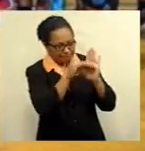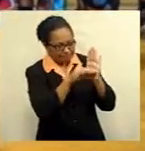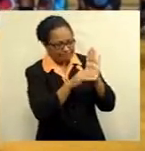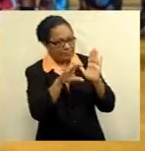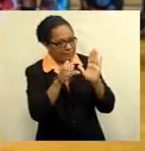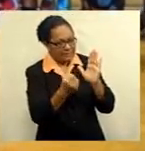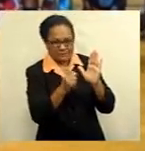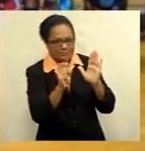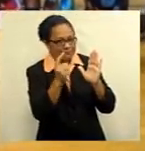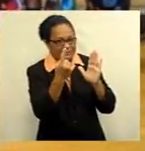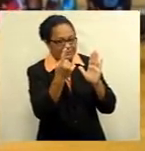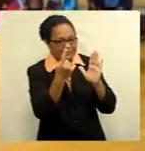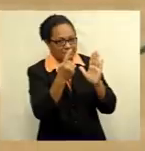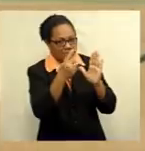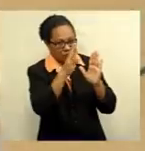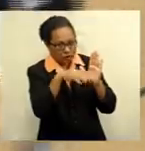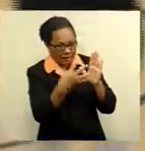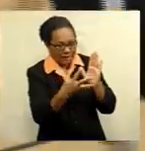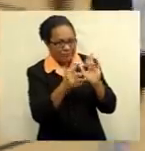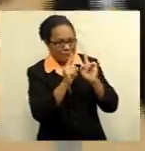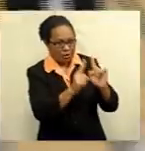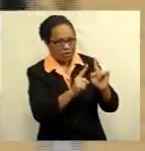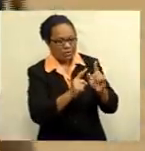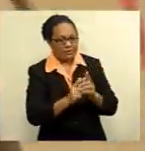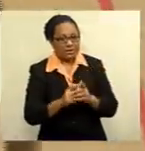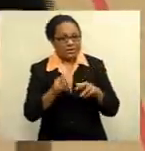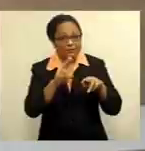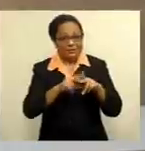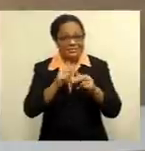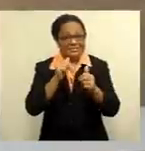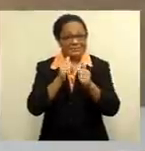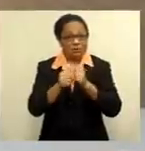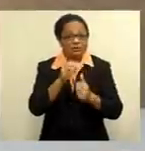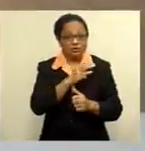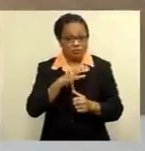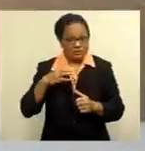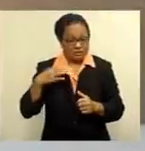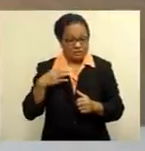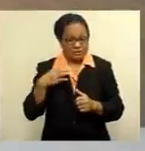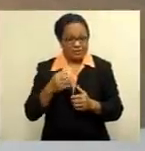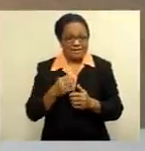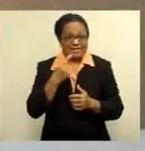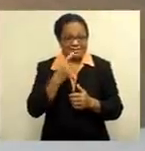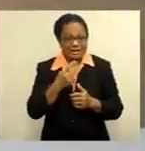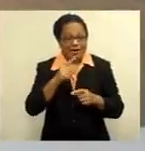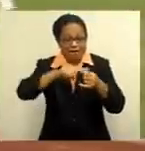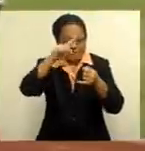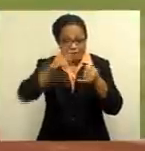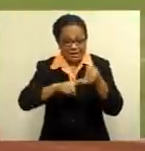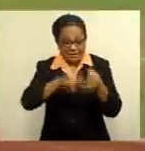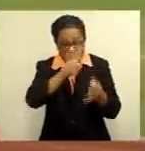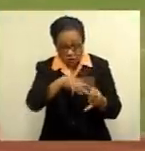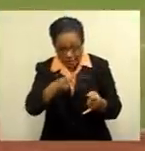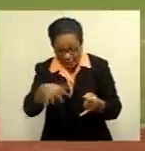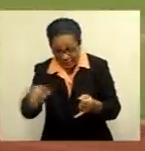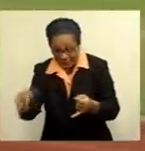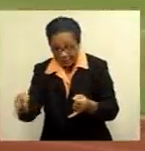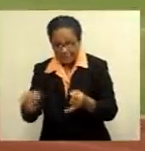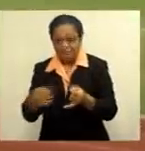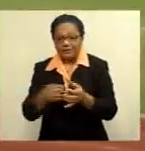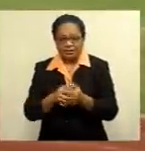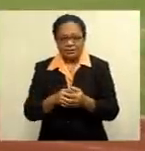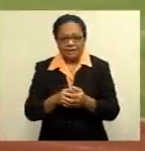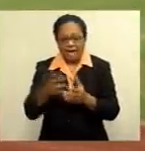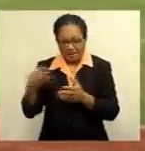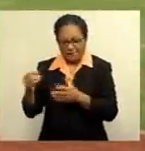return to the sport of basketball. Fiji Sports Commission Chair Peter Mazie says the final check will be done by respective stakeholders.